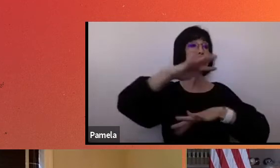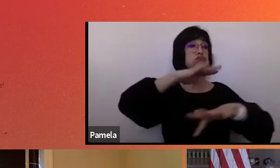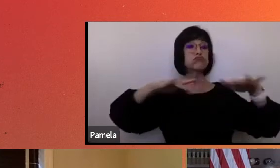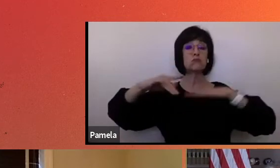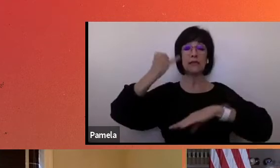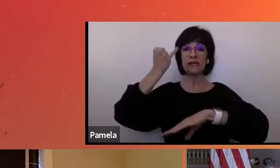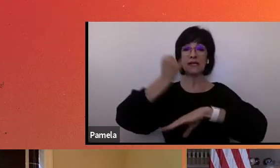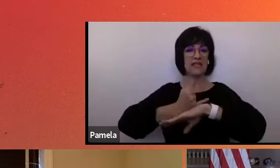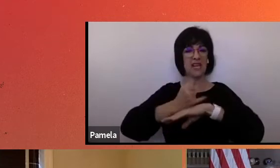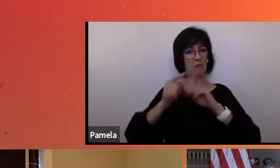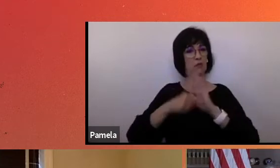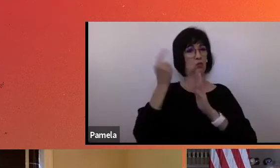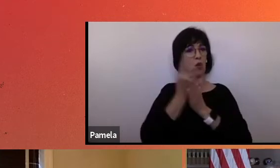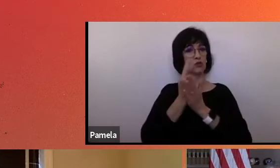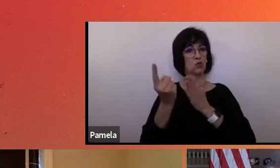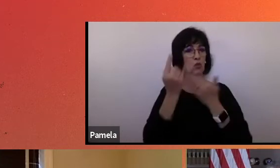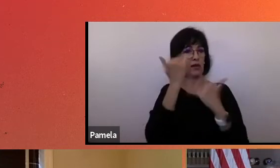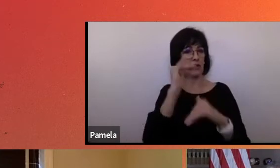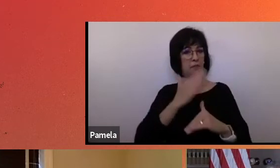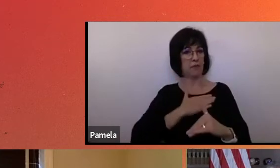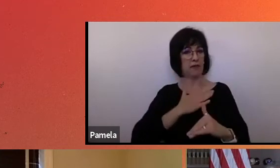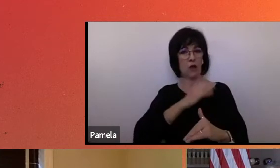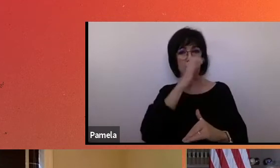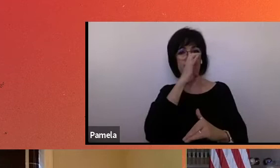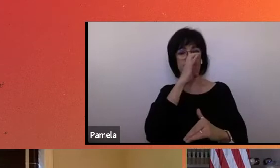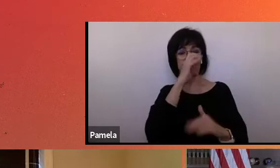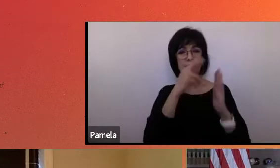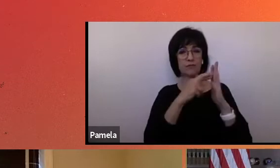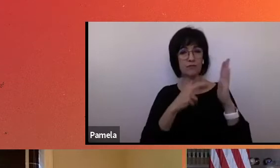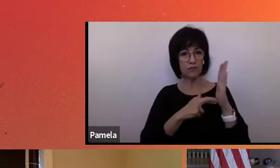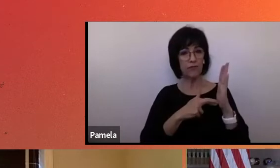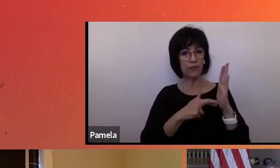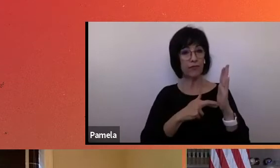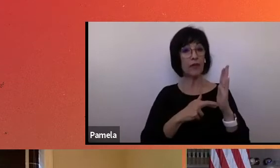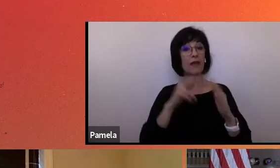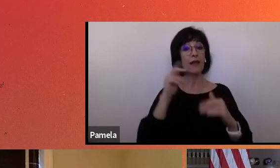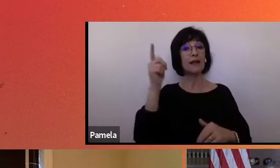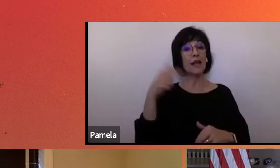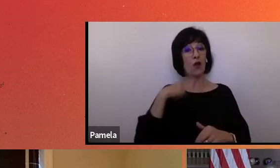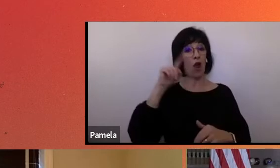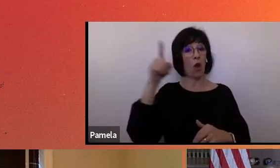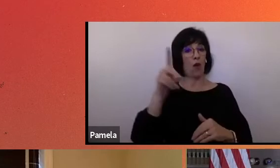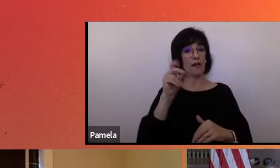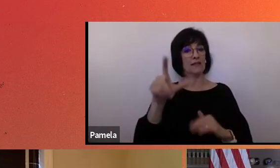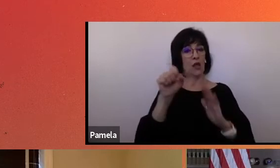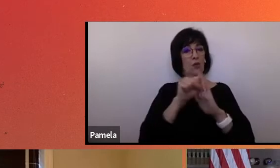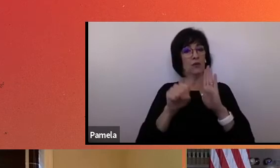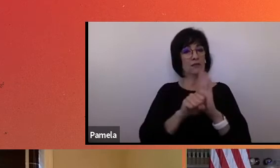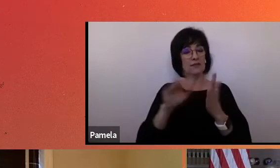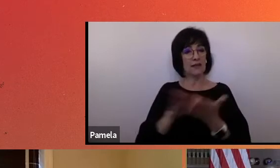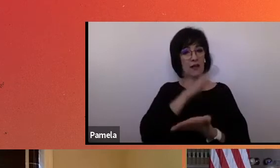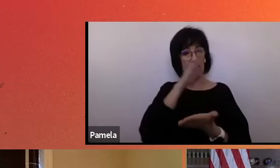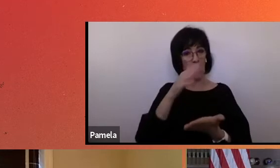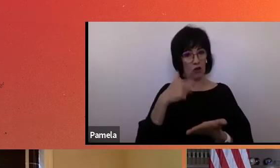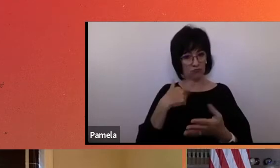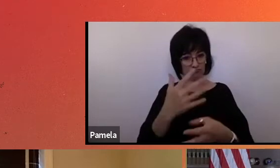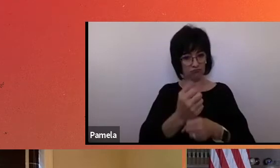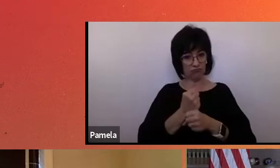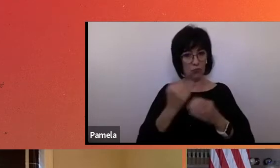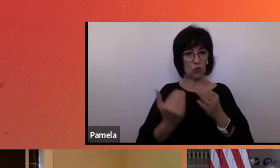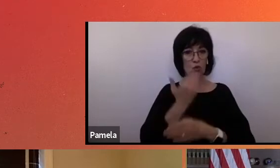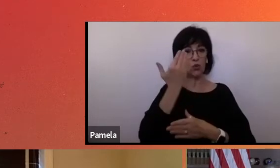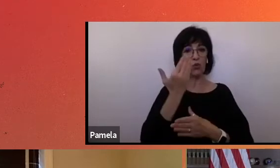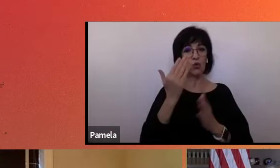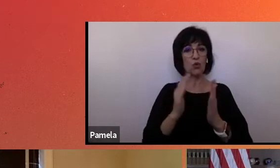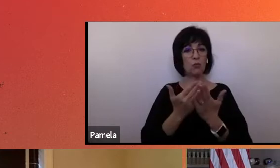only time when I went to Delaware State College and bought my own books that I actually had a new book, because all the books that we got from in